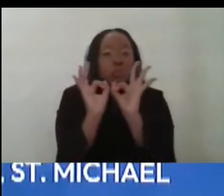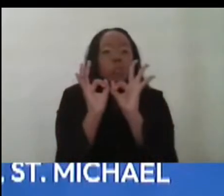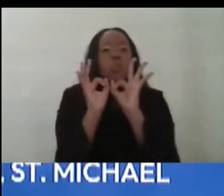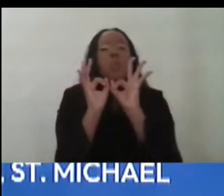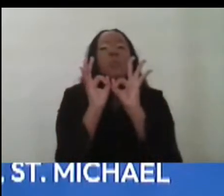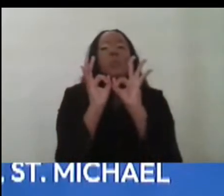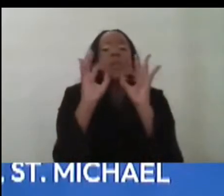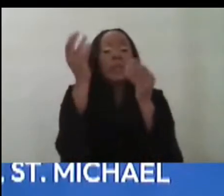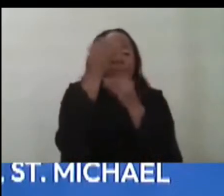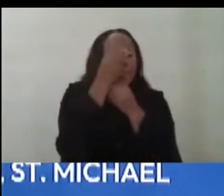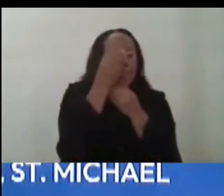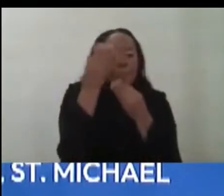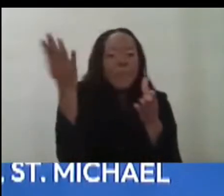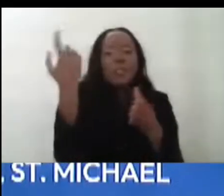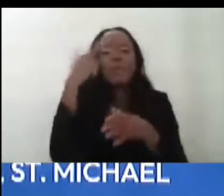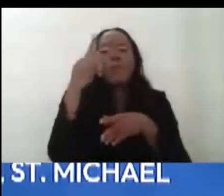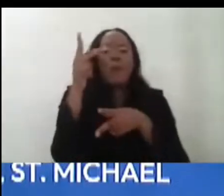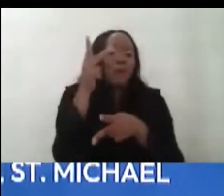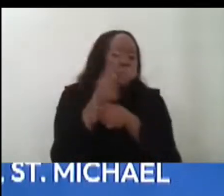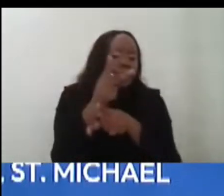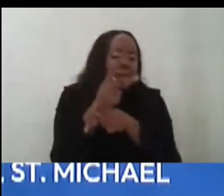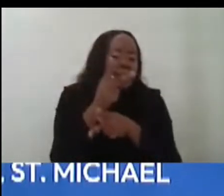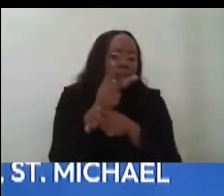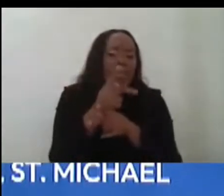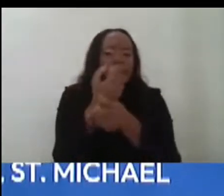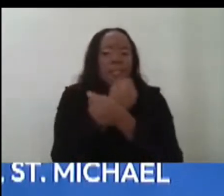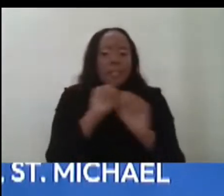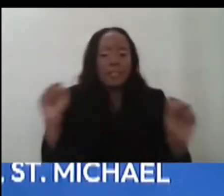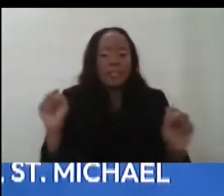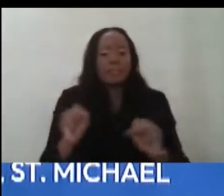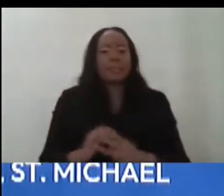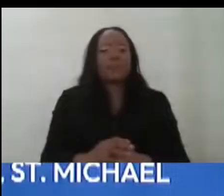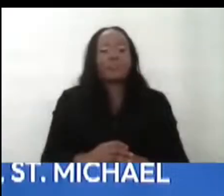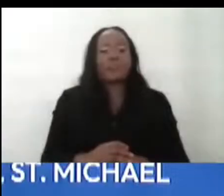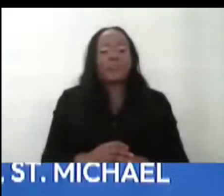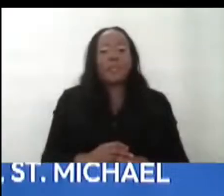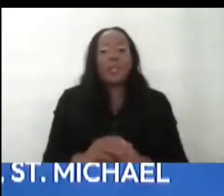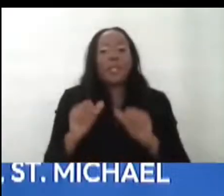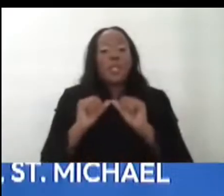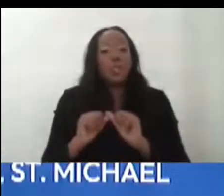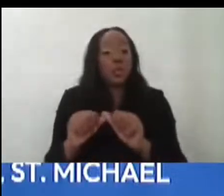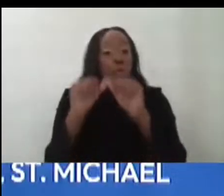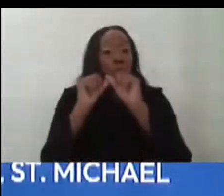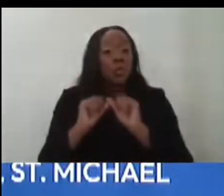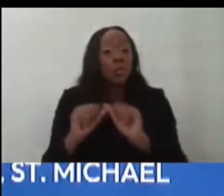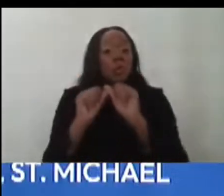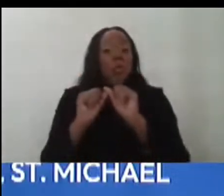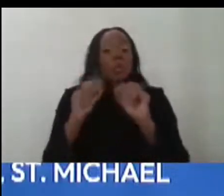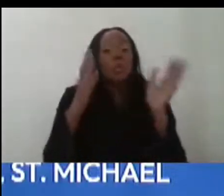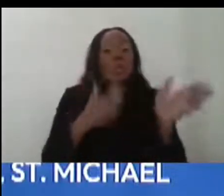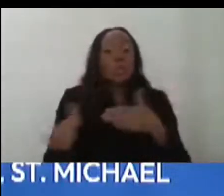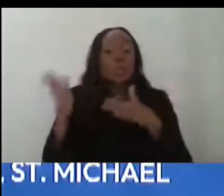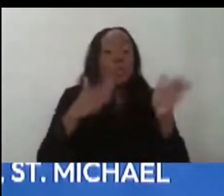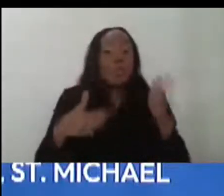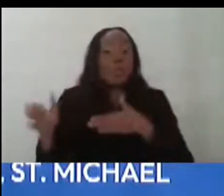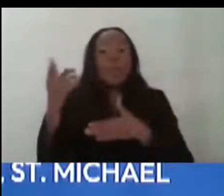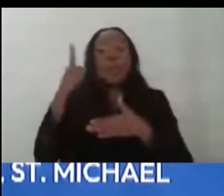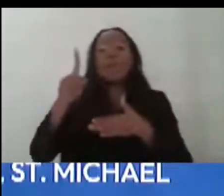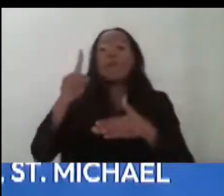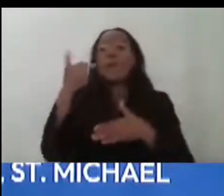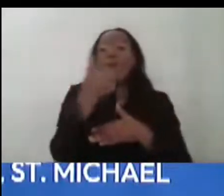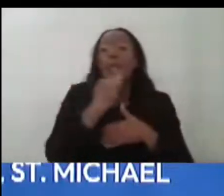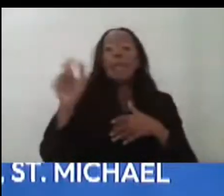information and tips. Continue to prepare for our changing climate. I thank you.